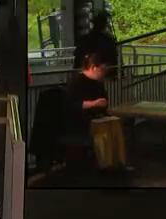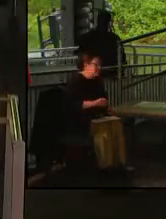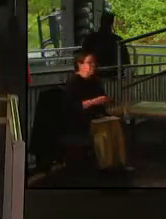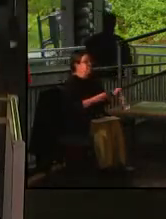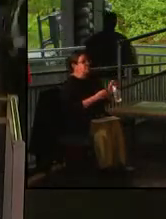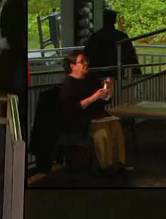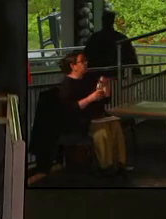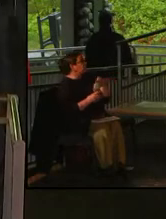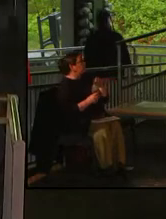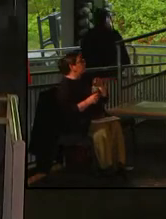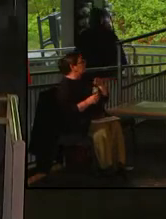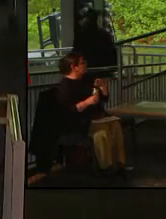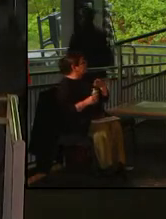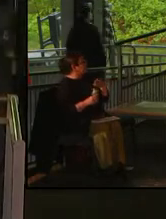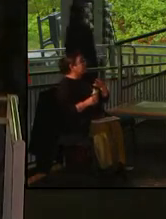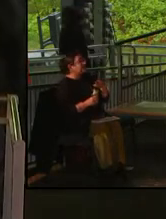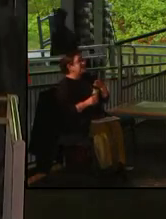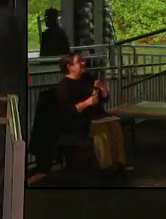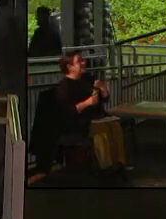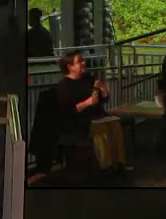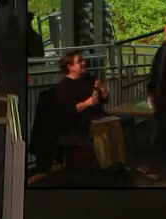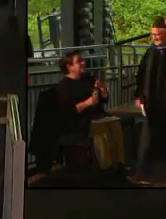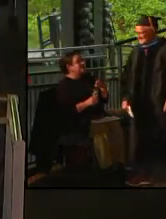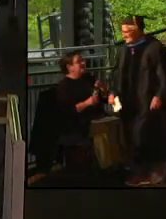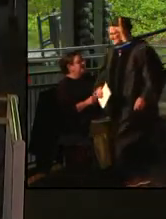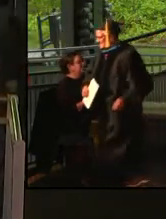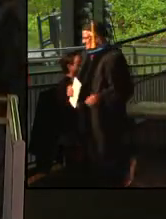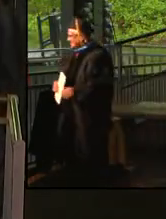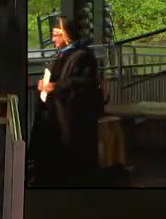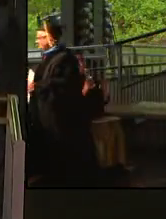Allison Nicole Tremblay, cum laude.